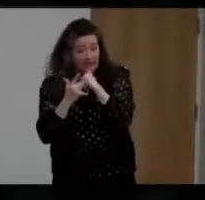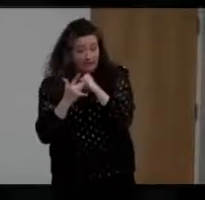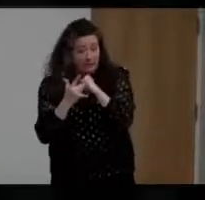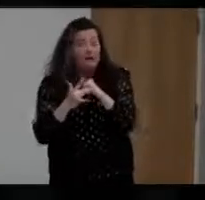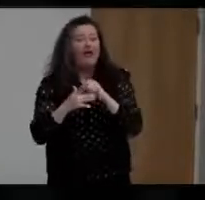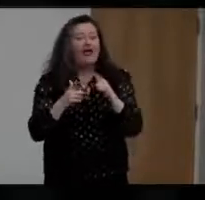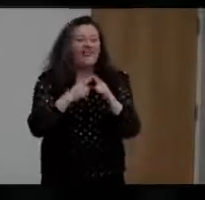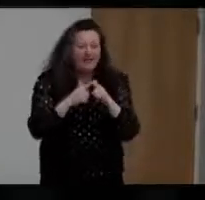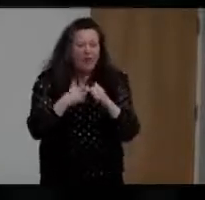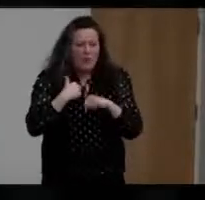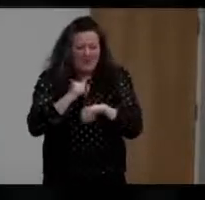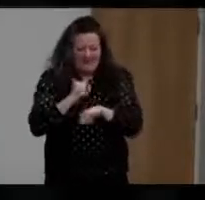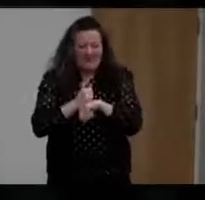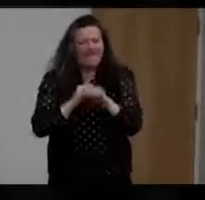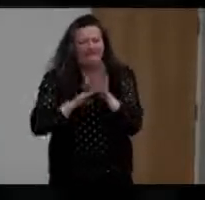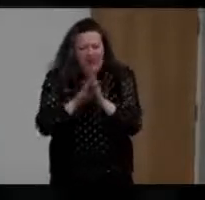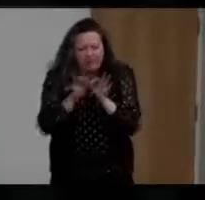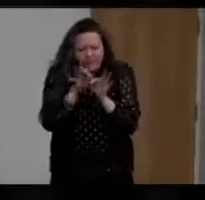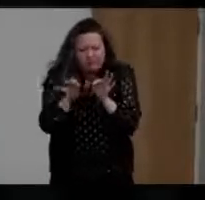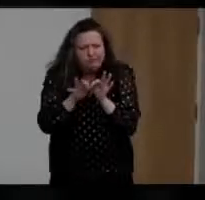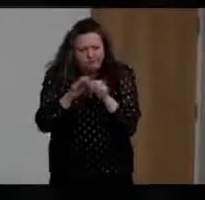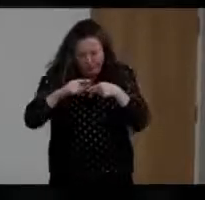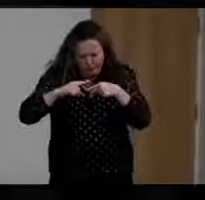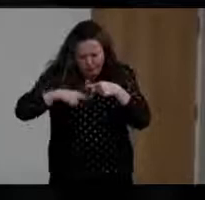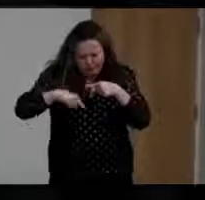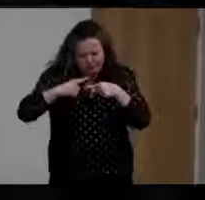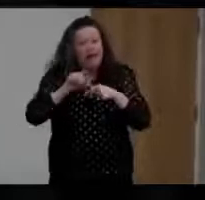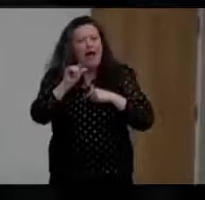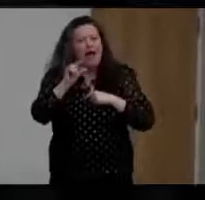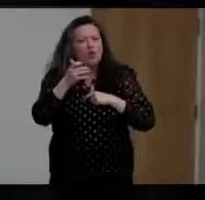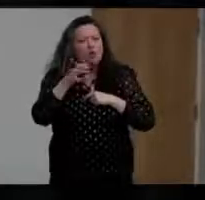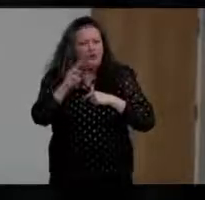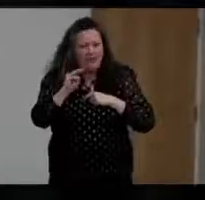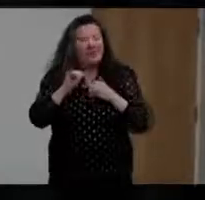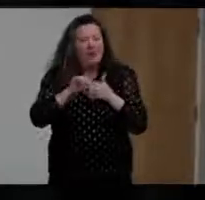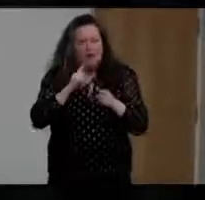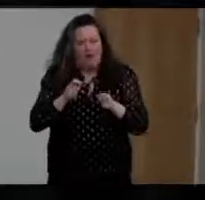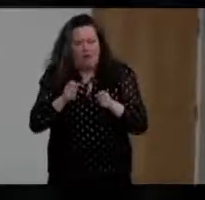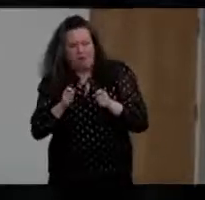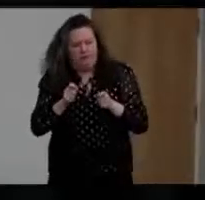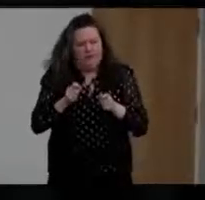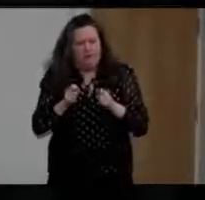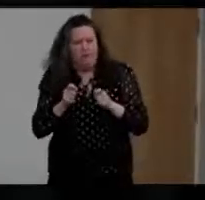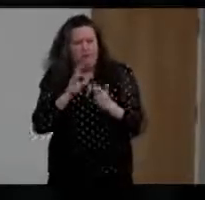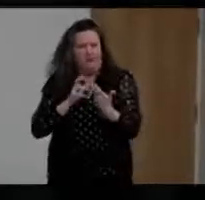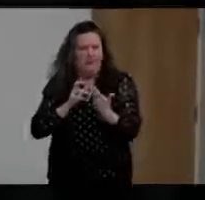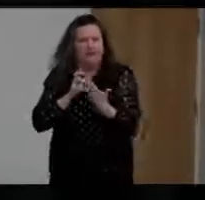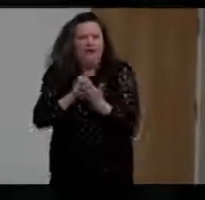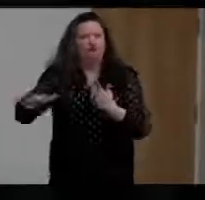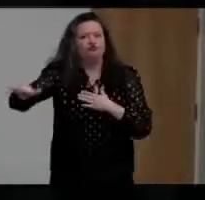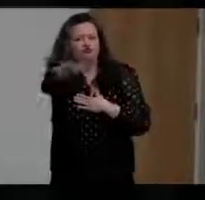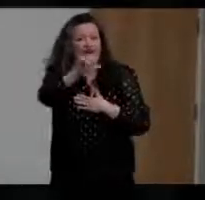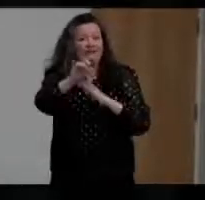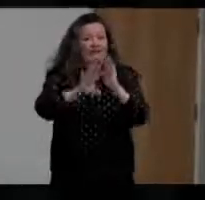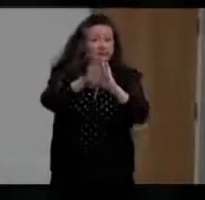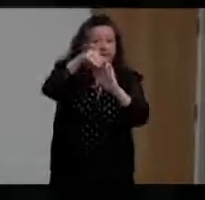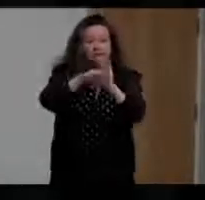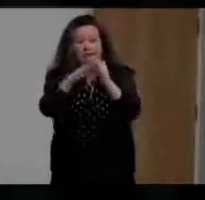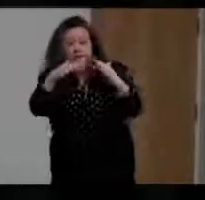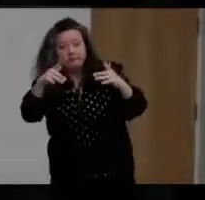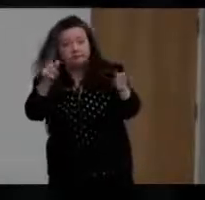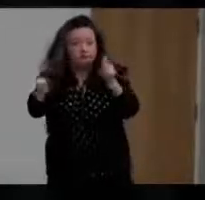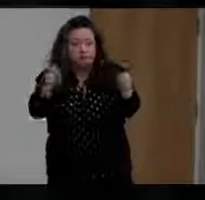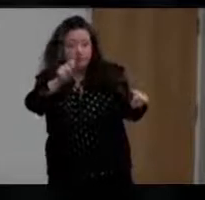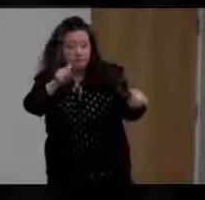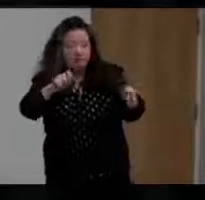the algorithms at a particular point in time to find out how they evolved into something worse or where they started making mistakes. And that's